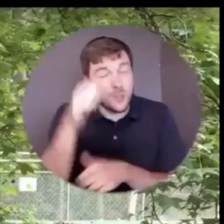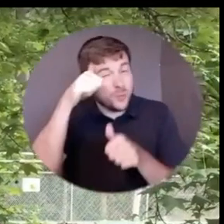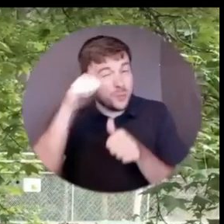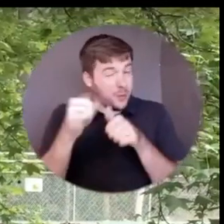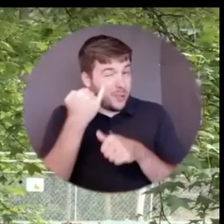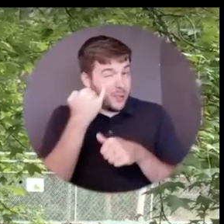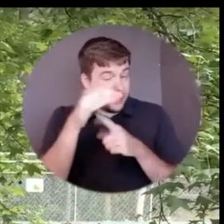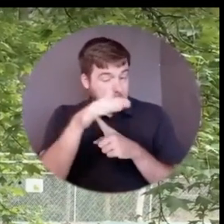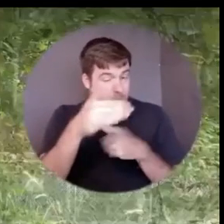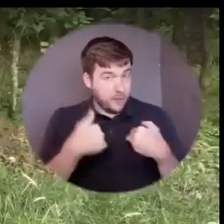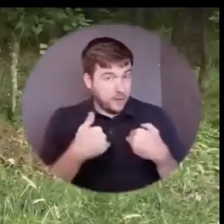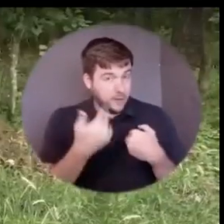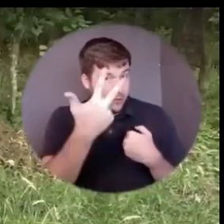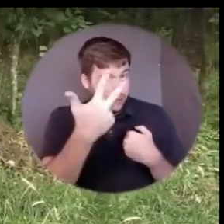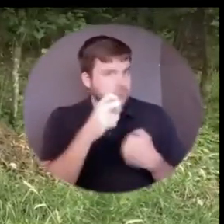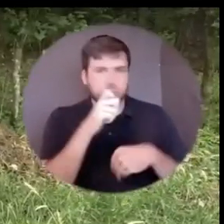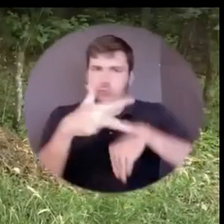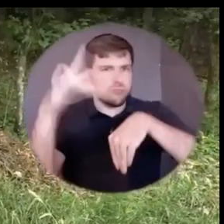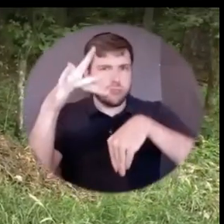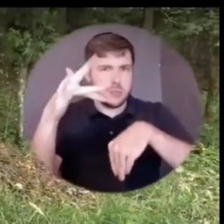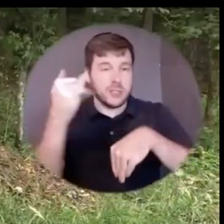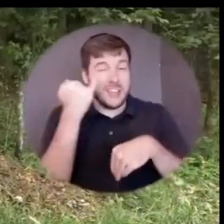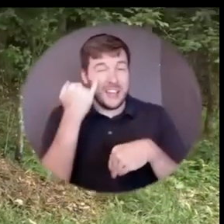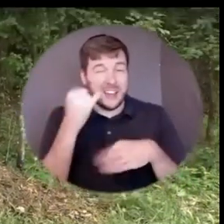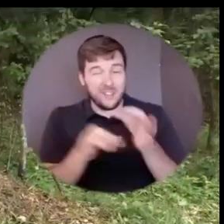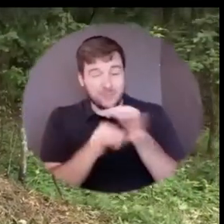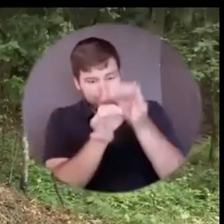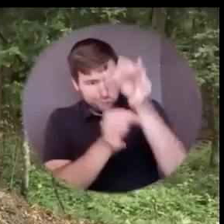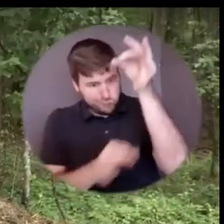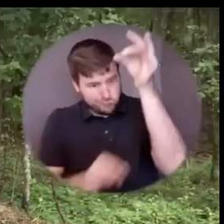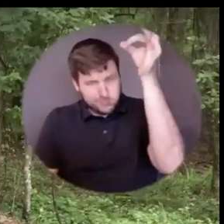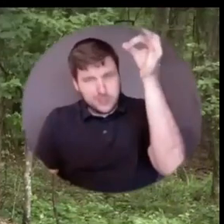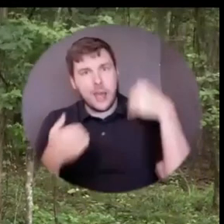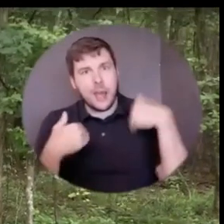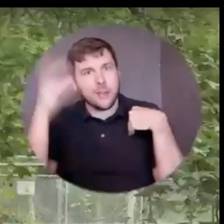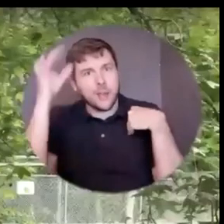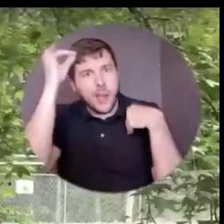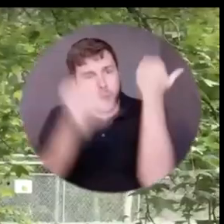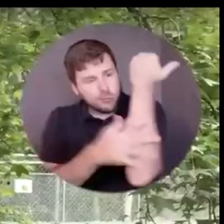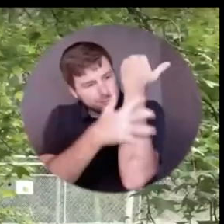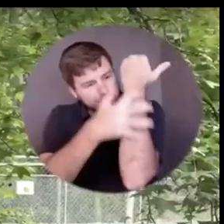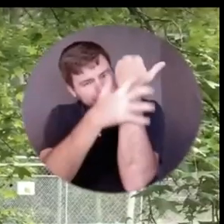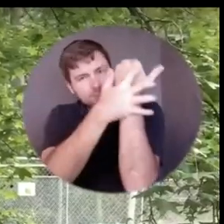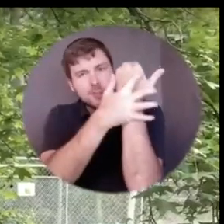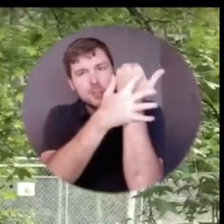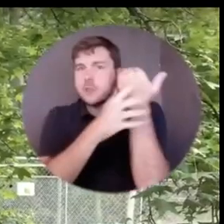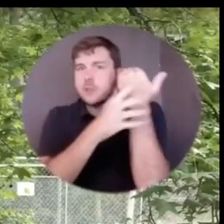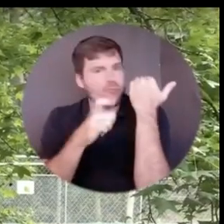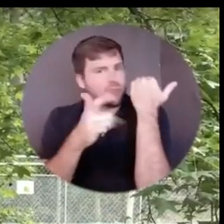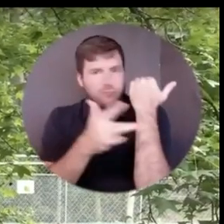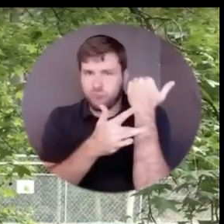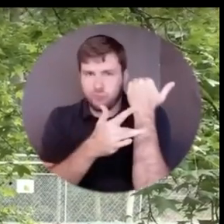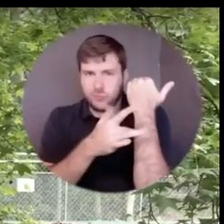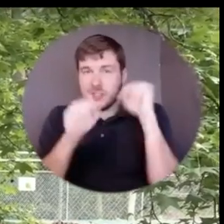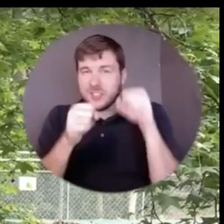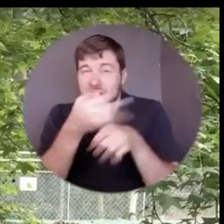three, let it be, and if it's a hairy vine, it's no friend of mine. Even the vines can make you itchy. But poison ivy is not all bad. It is